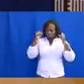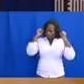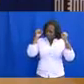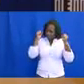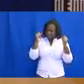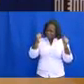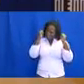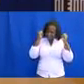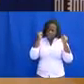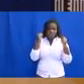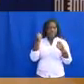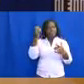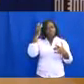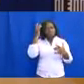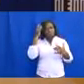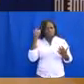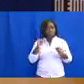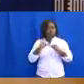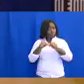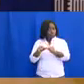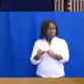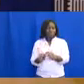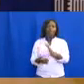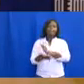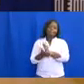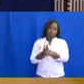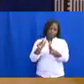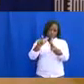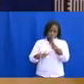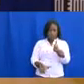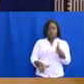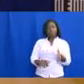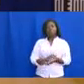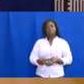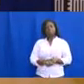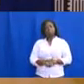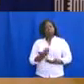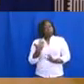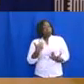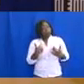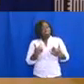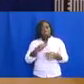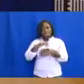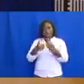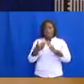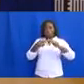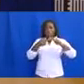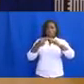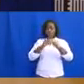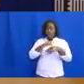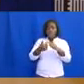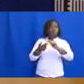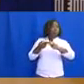ill also continues to be low. I am relating all these figures,